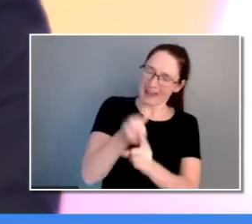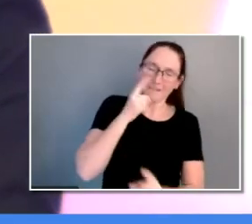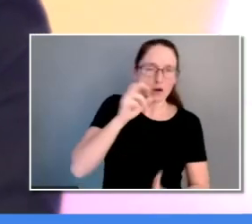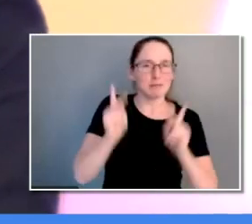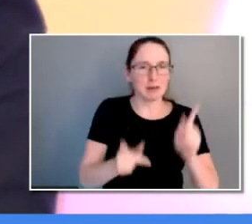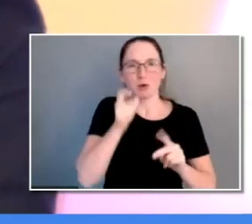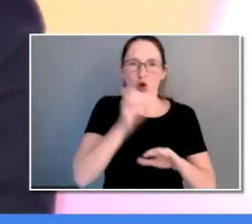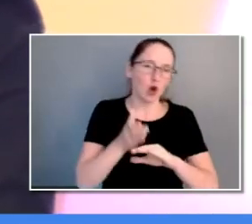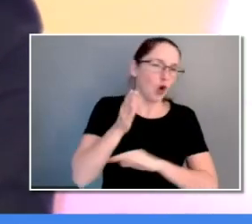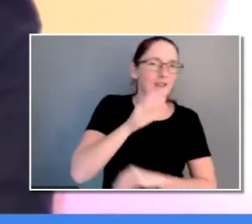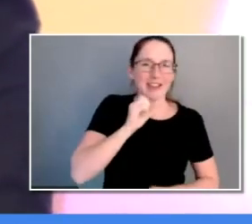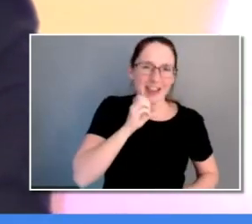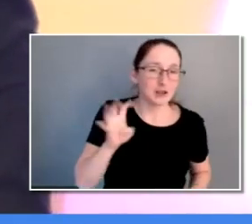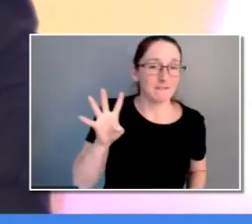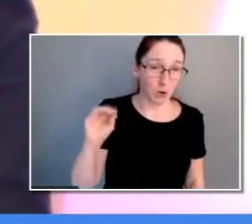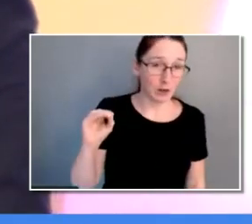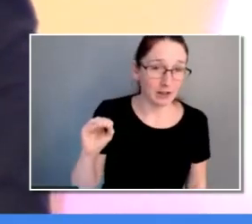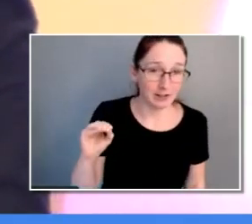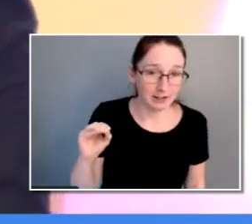over 40.